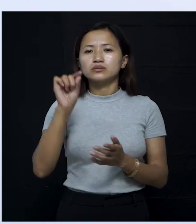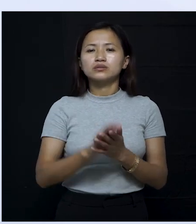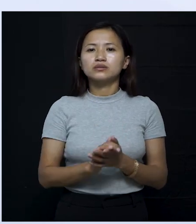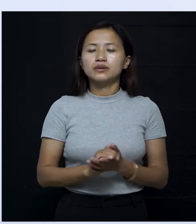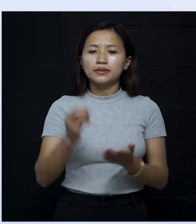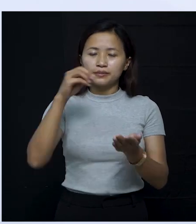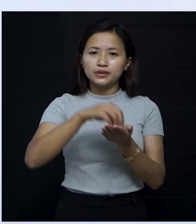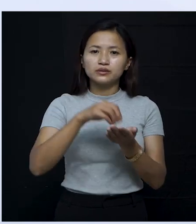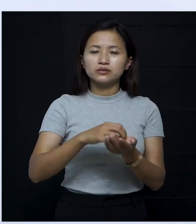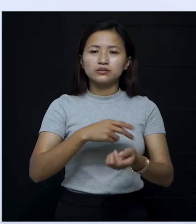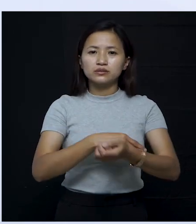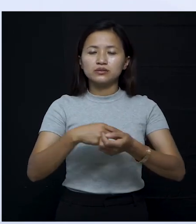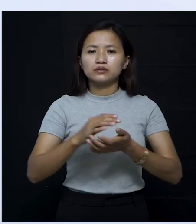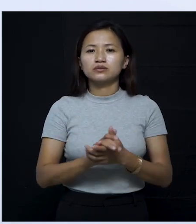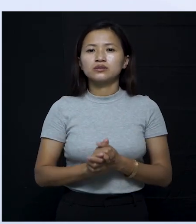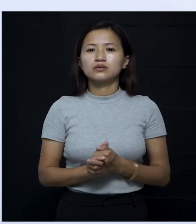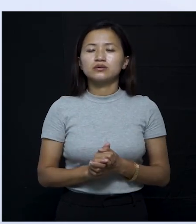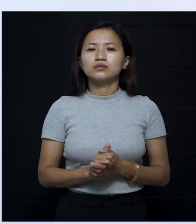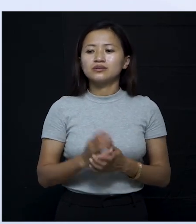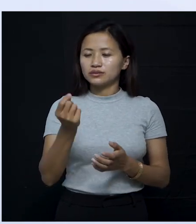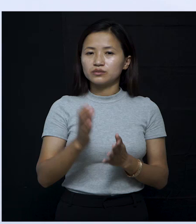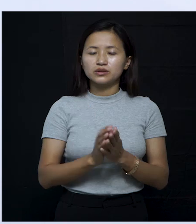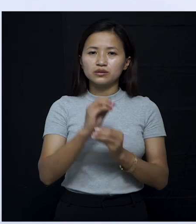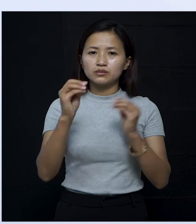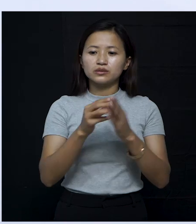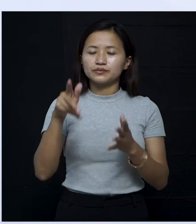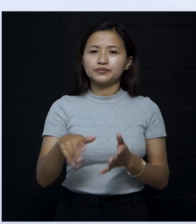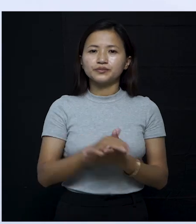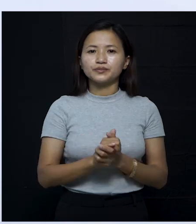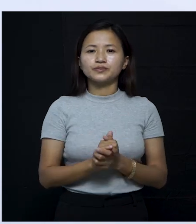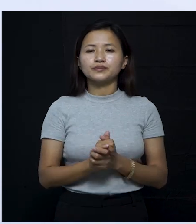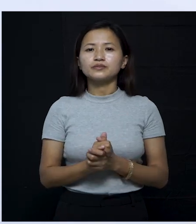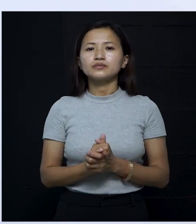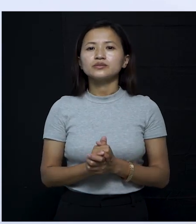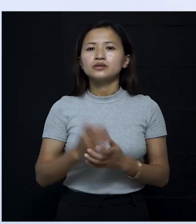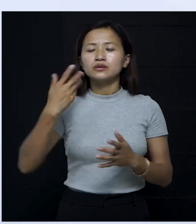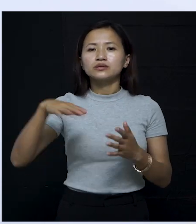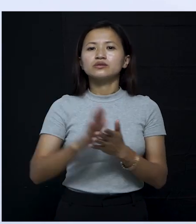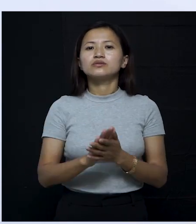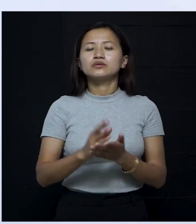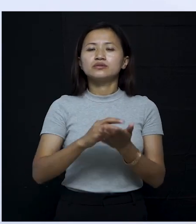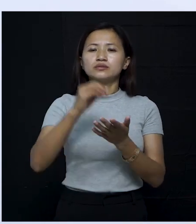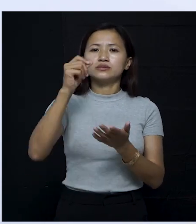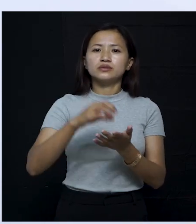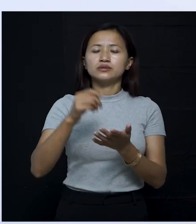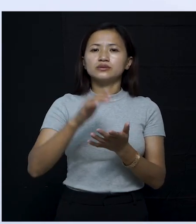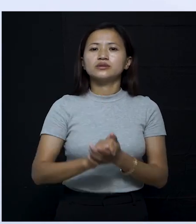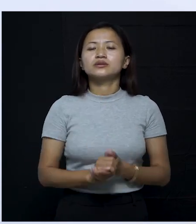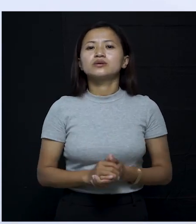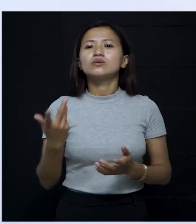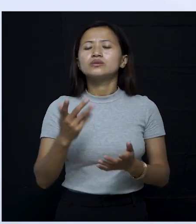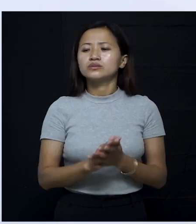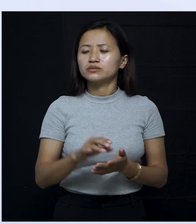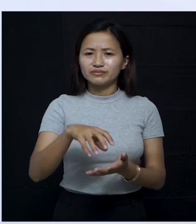mention the name and you can write a little bit about it, okay. Like for example, let's go for rice. Rice, that is something which